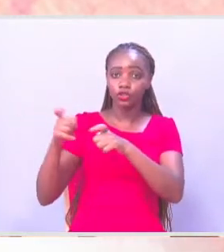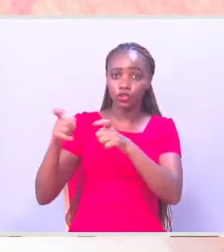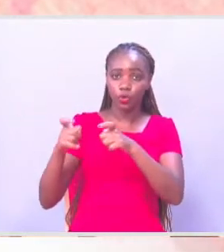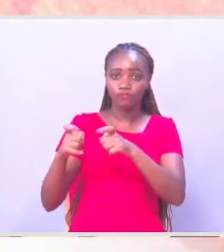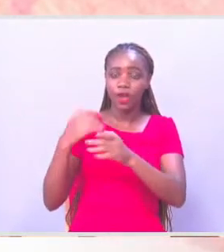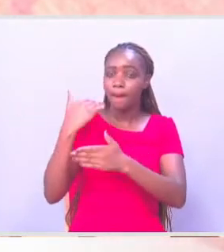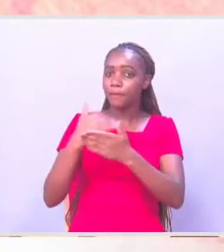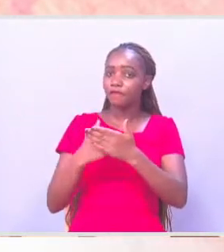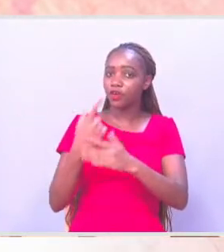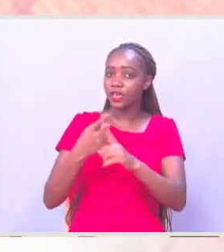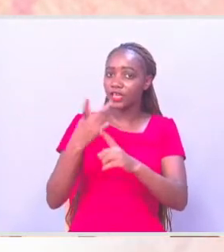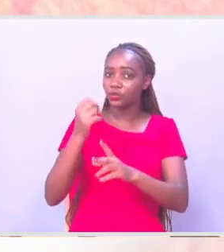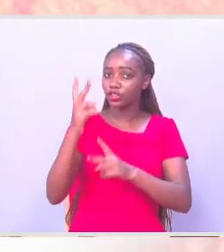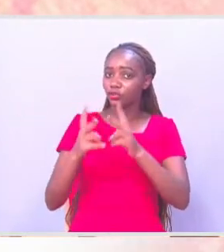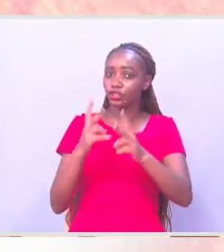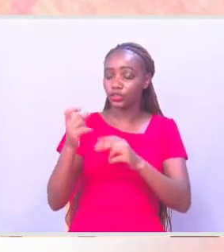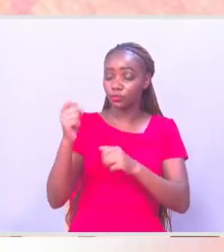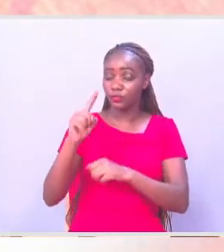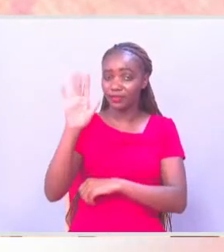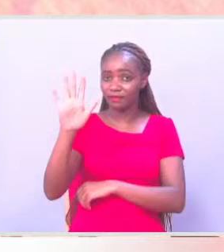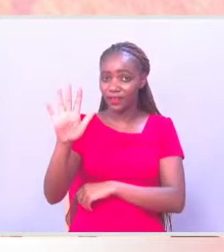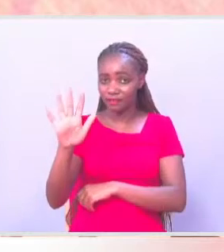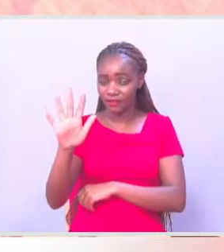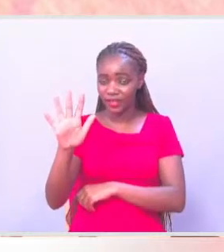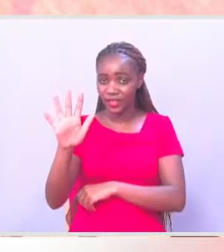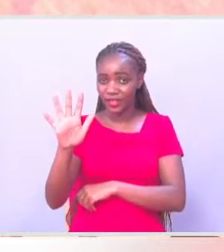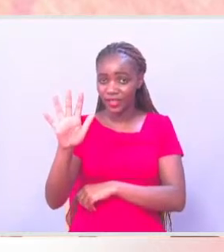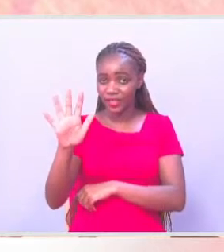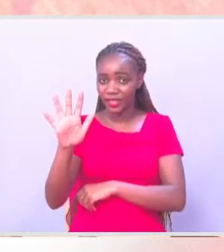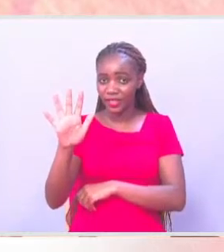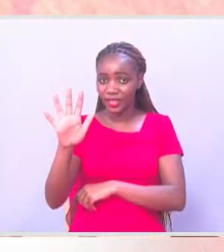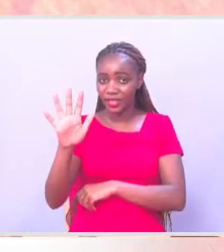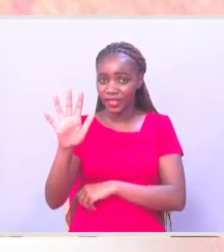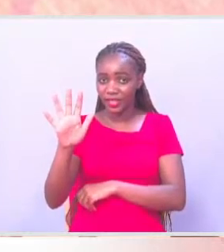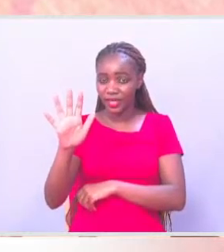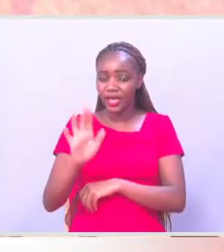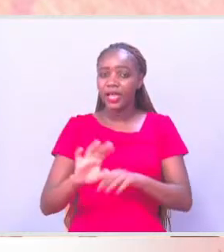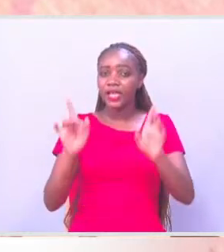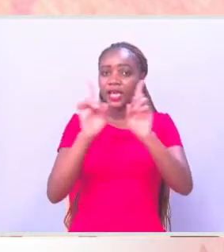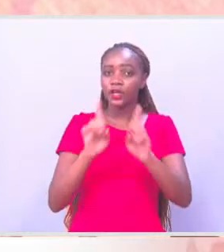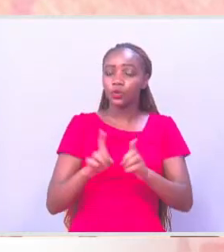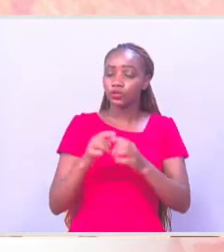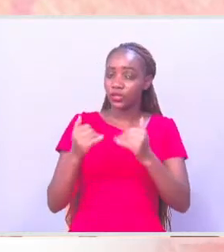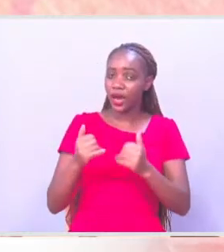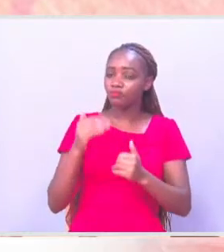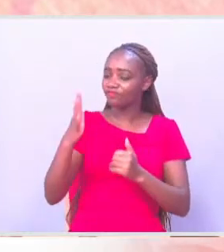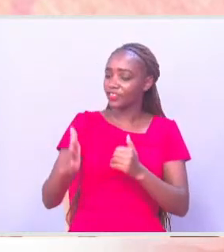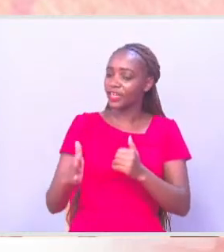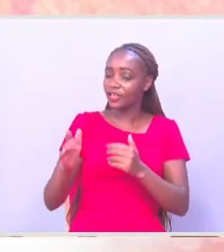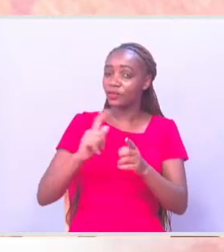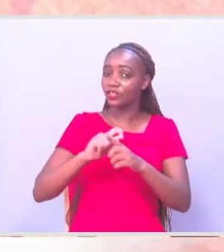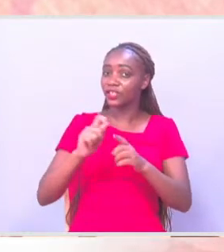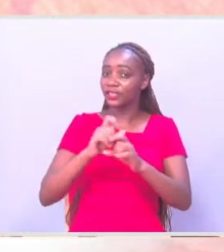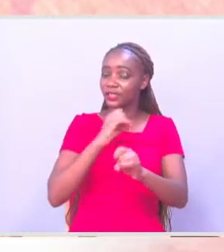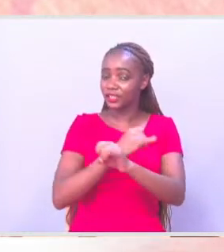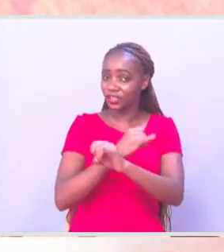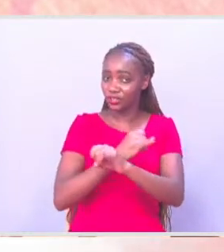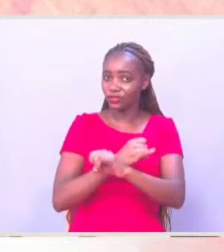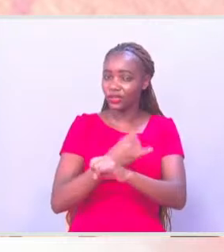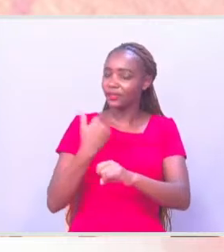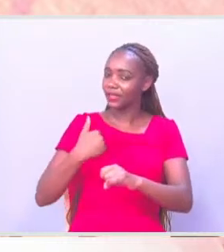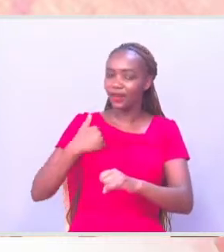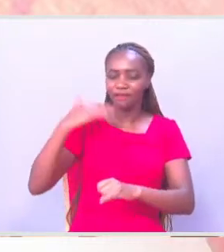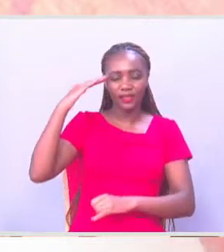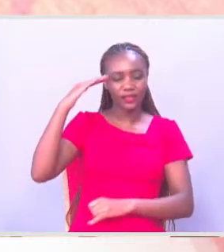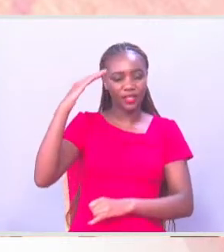year 2022, the month of May. To the Railway Training Institute fraternity, I salute